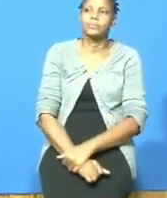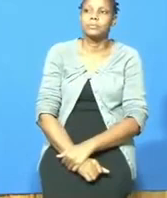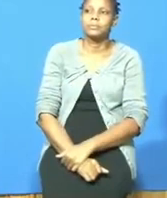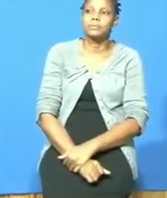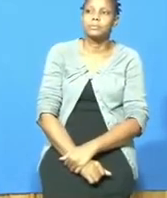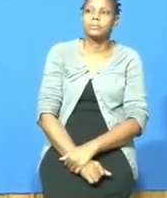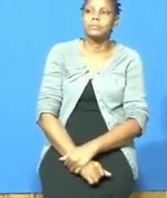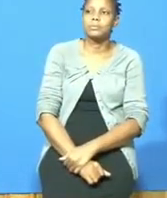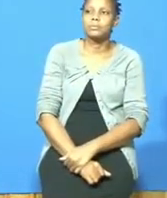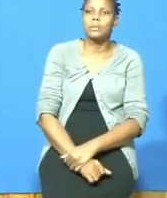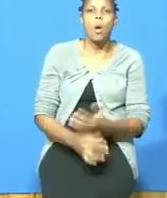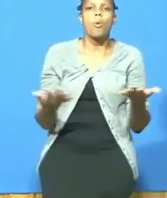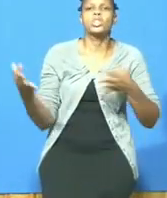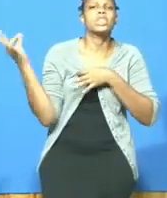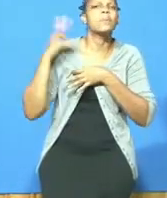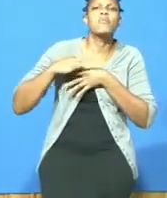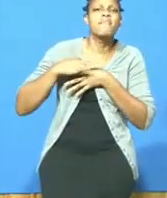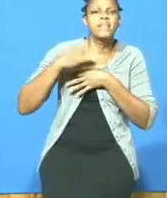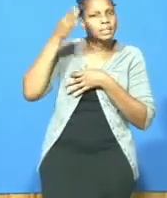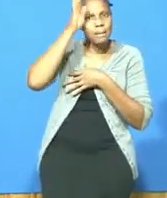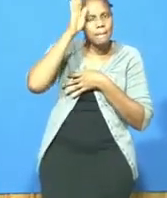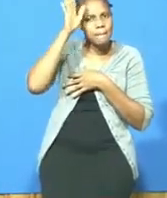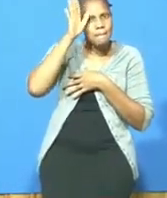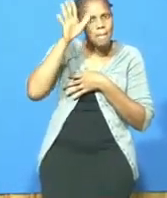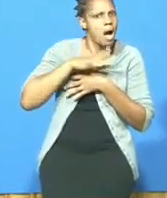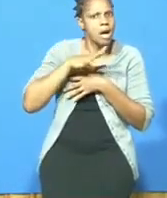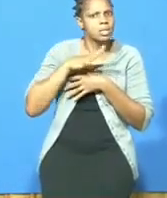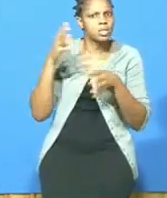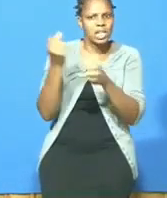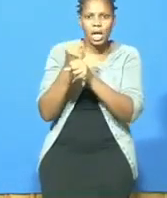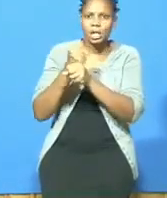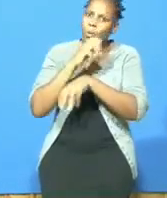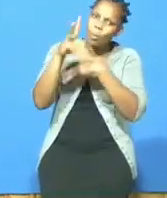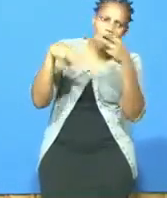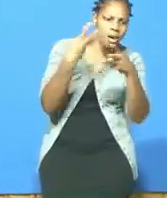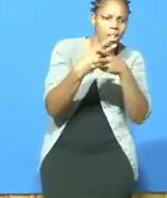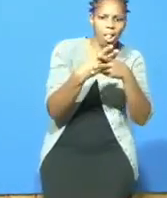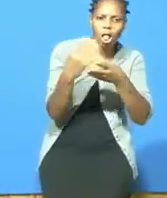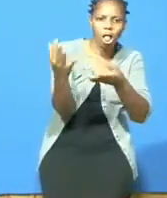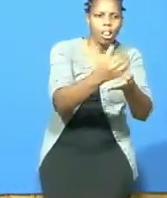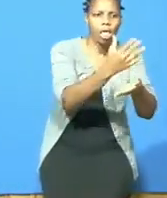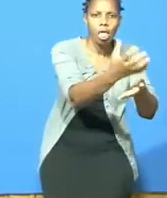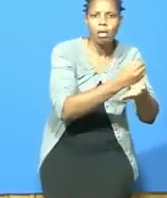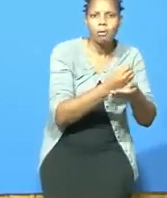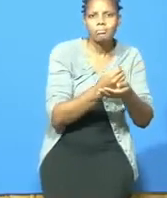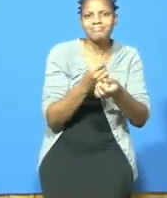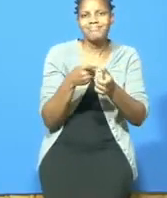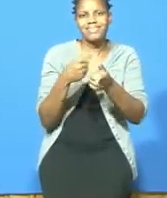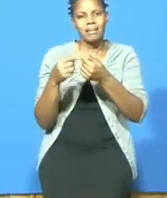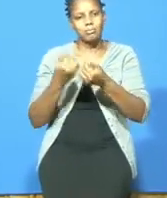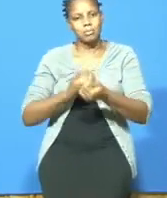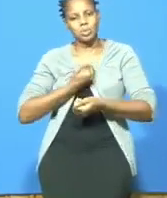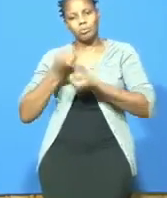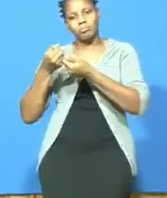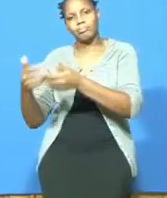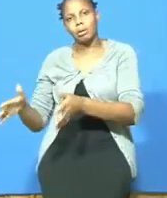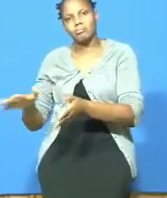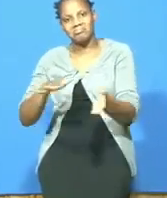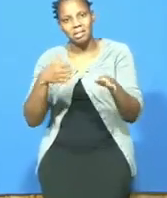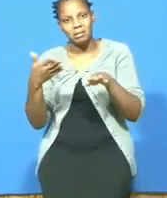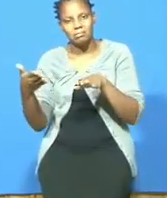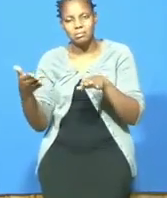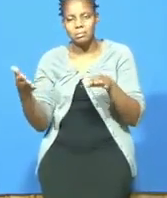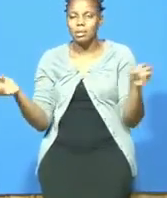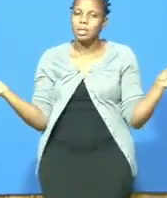What does it profit a man to gain the whole world and to lose his soul?